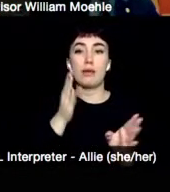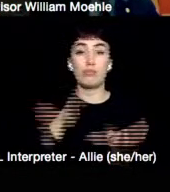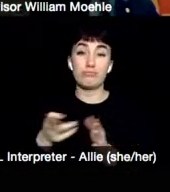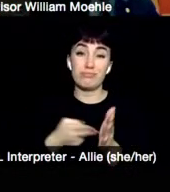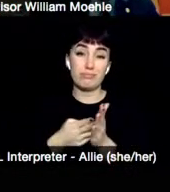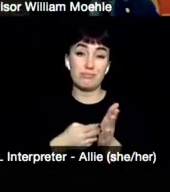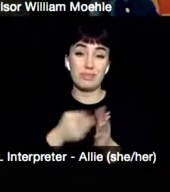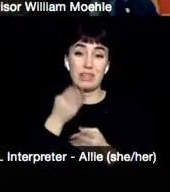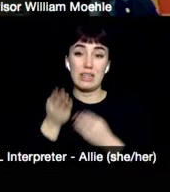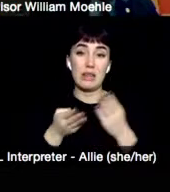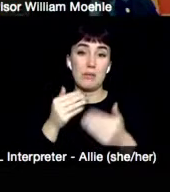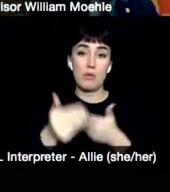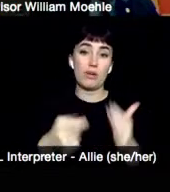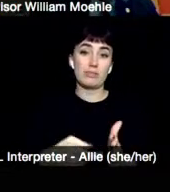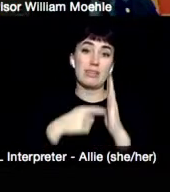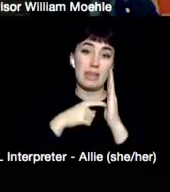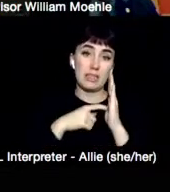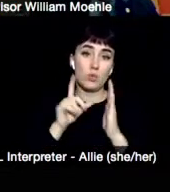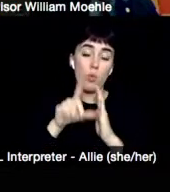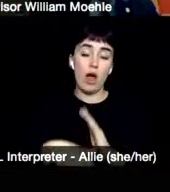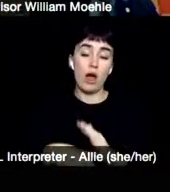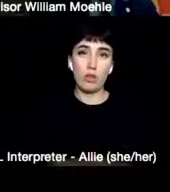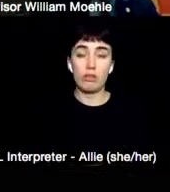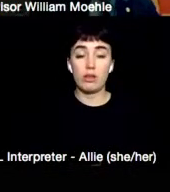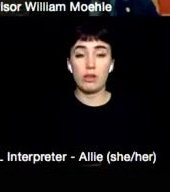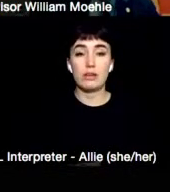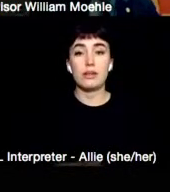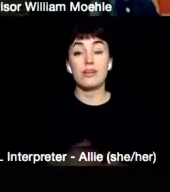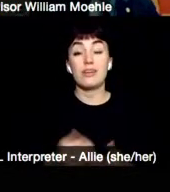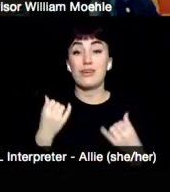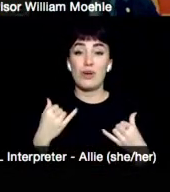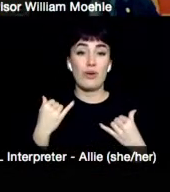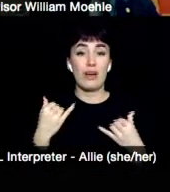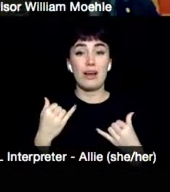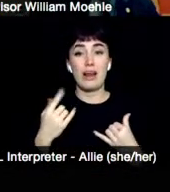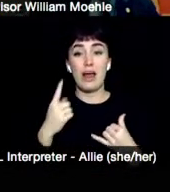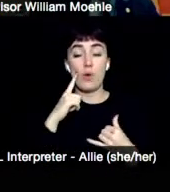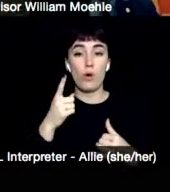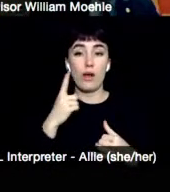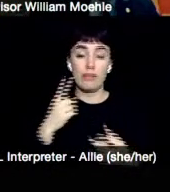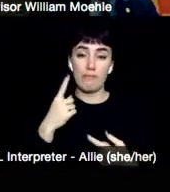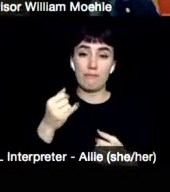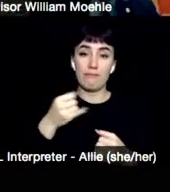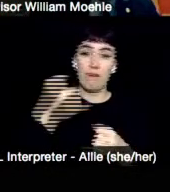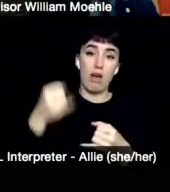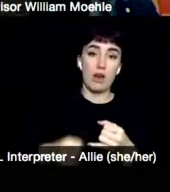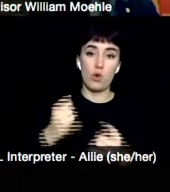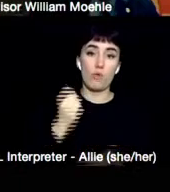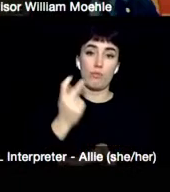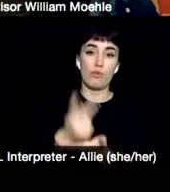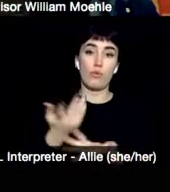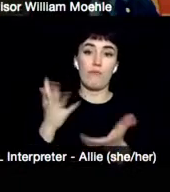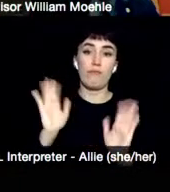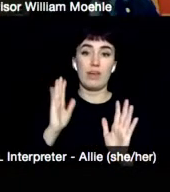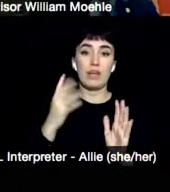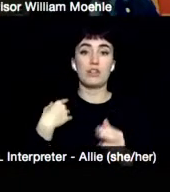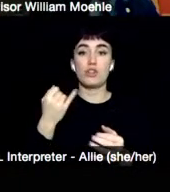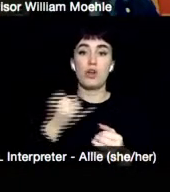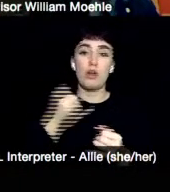process takes quite a long time. And right now we're at the final approvals. So we finished our final round of